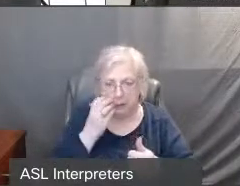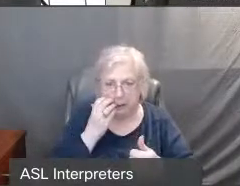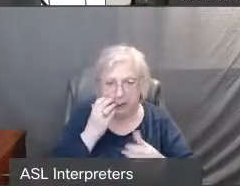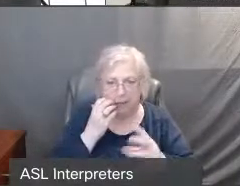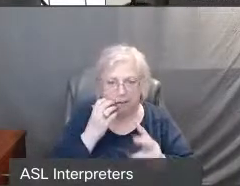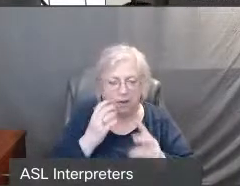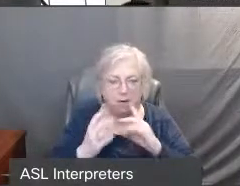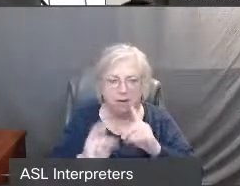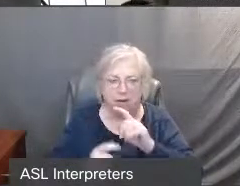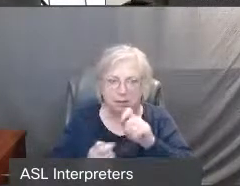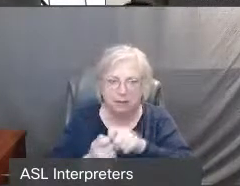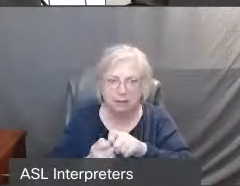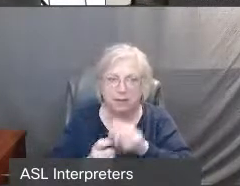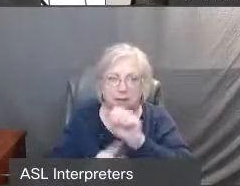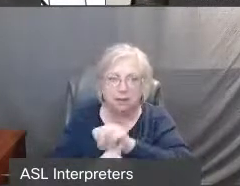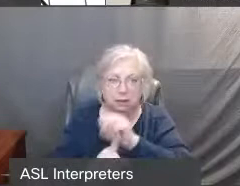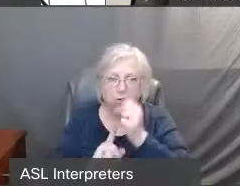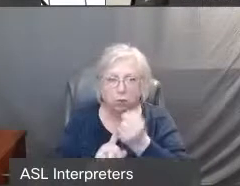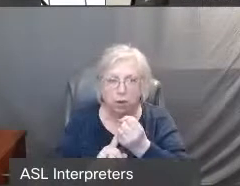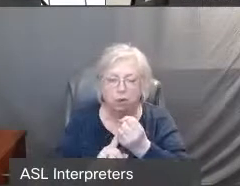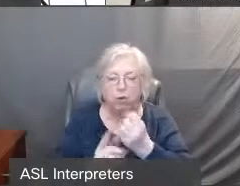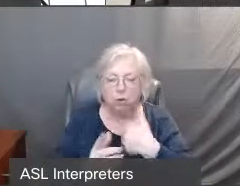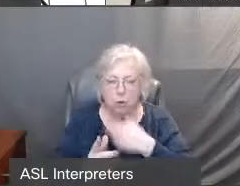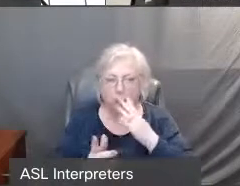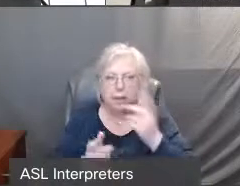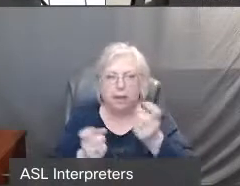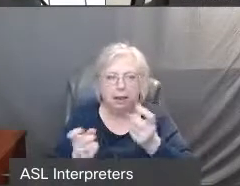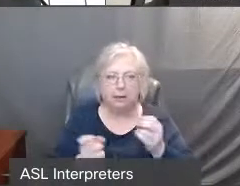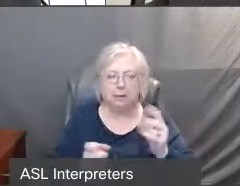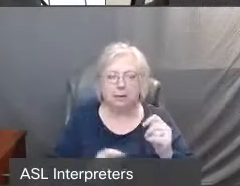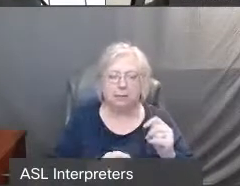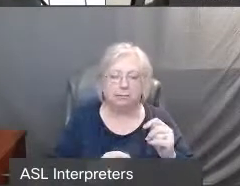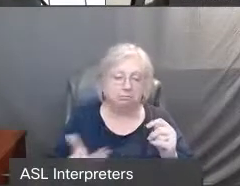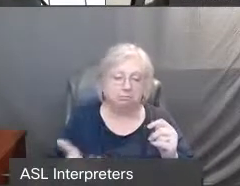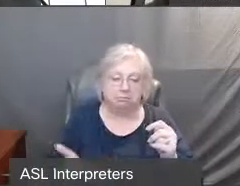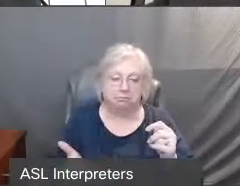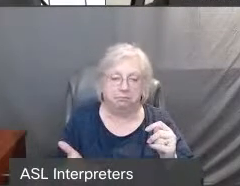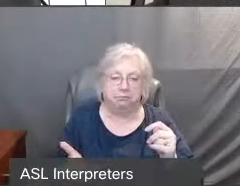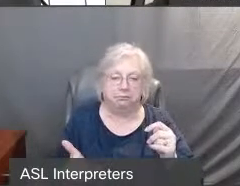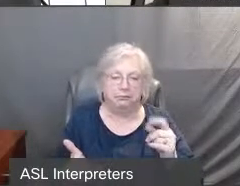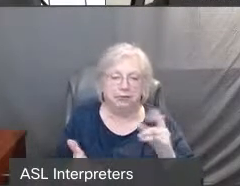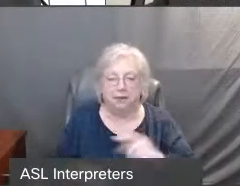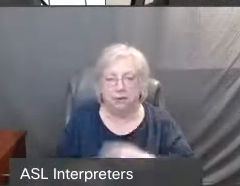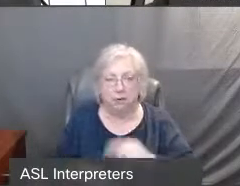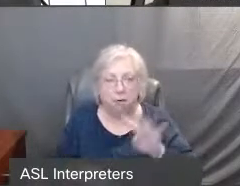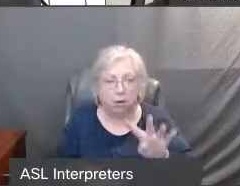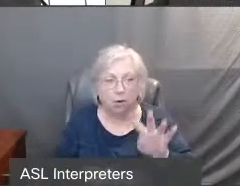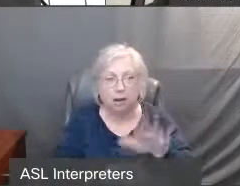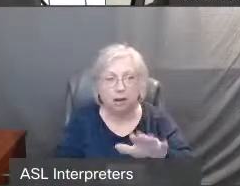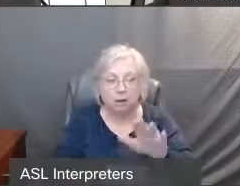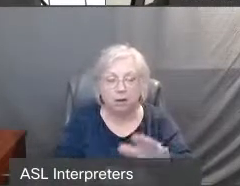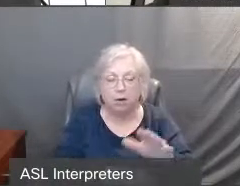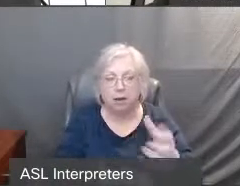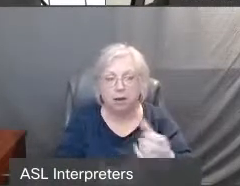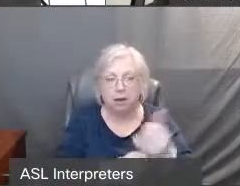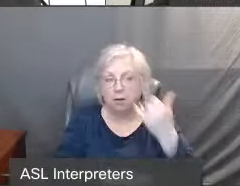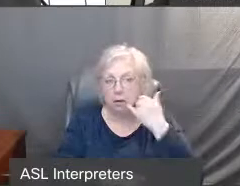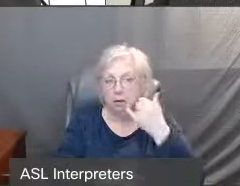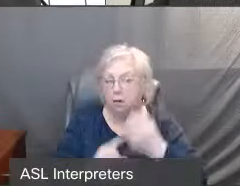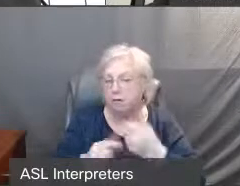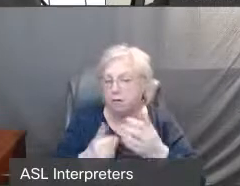certain situation, we will handle it. If it's, 4 o'clock in the afternoon, I get a call from one of the